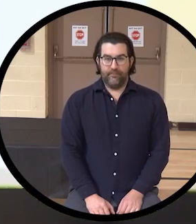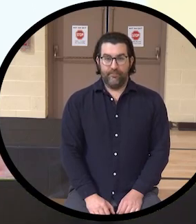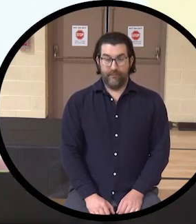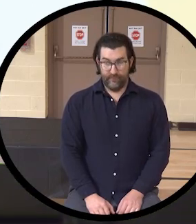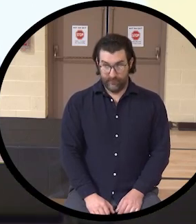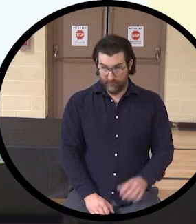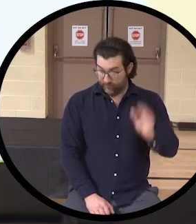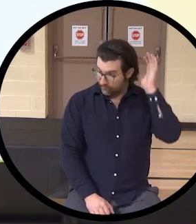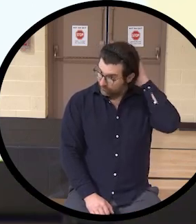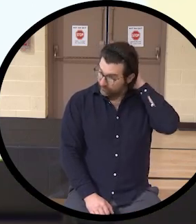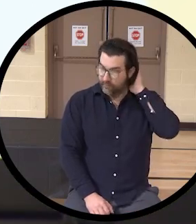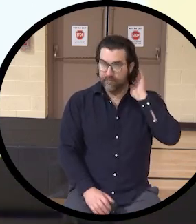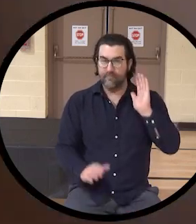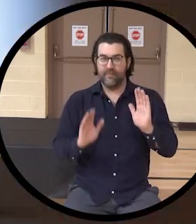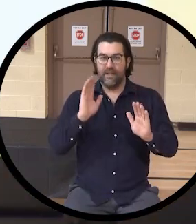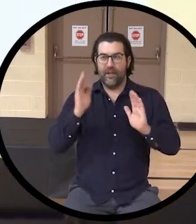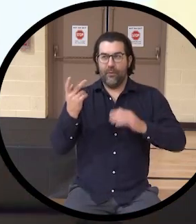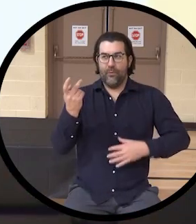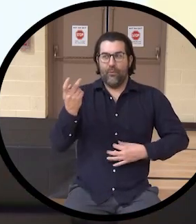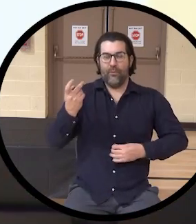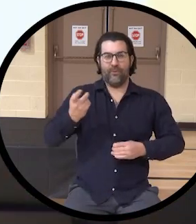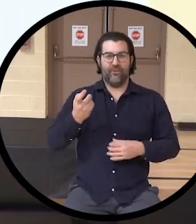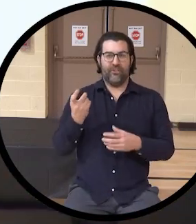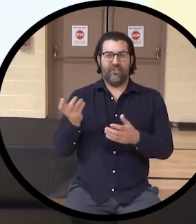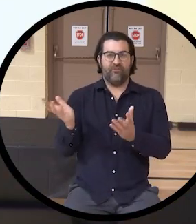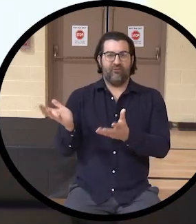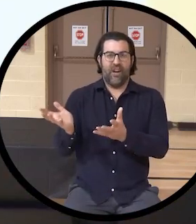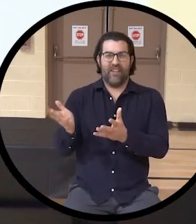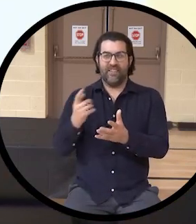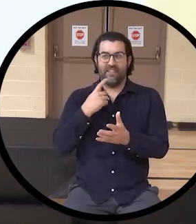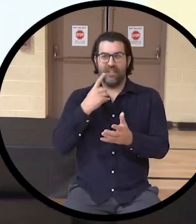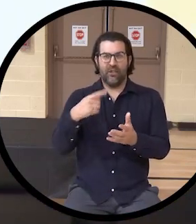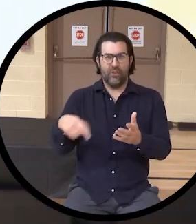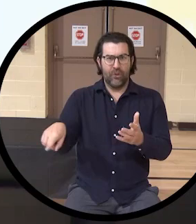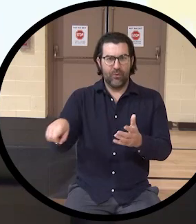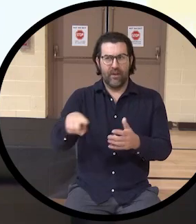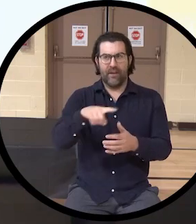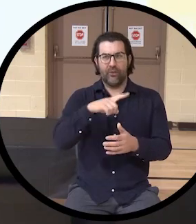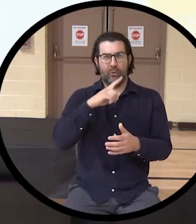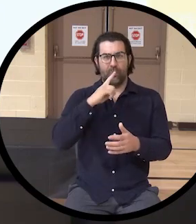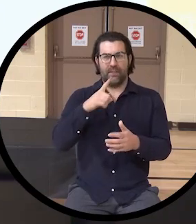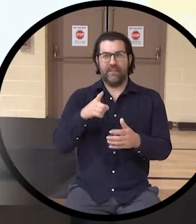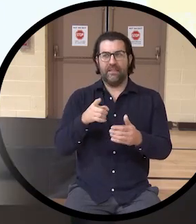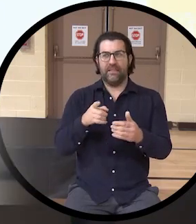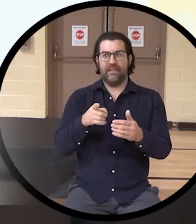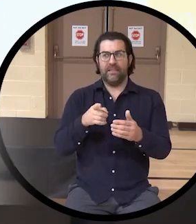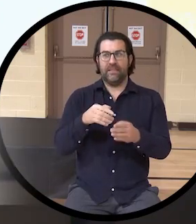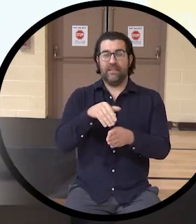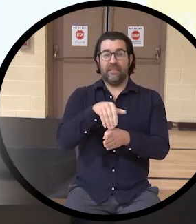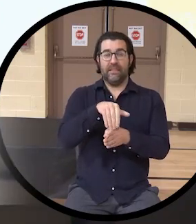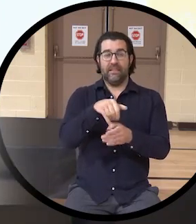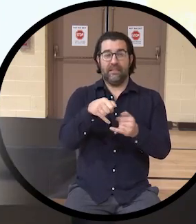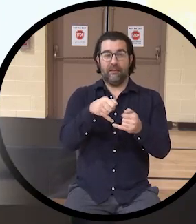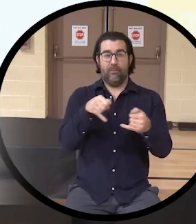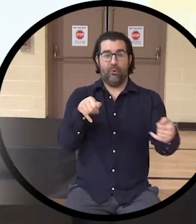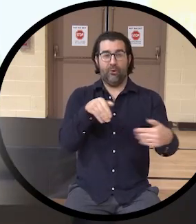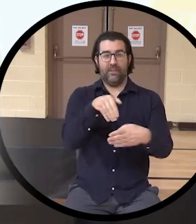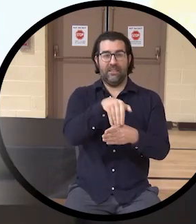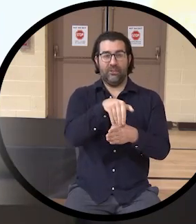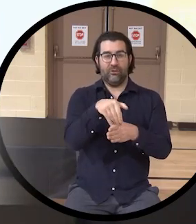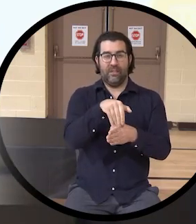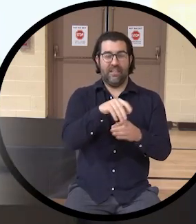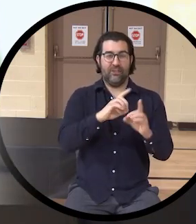Hi, everybody. Councilman and I were just joking how you were really on the borderline between District 7 and District